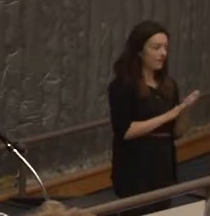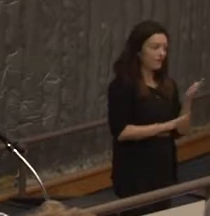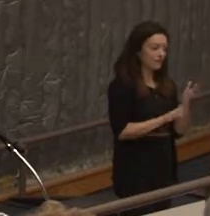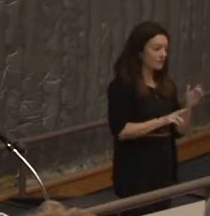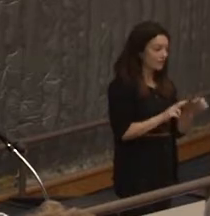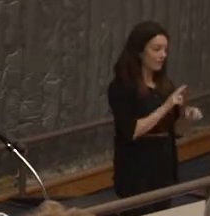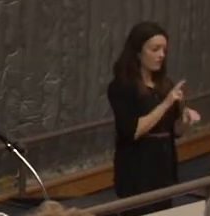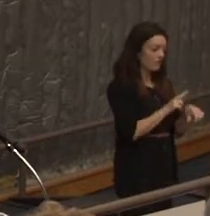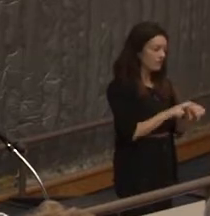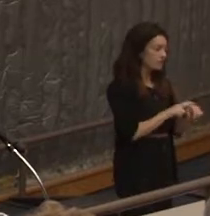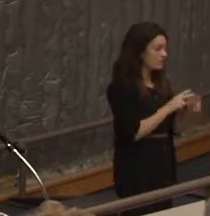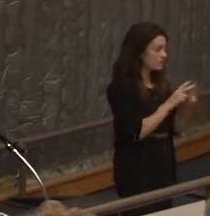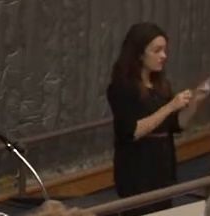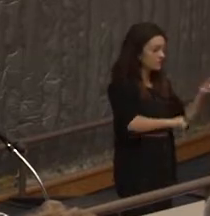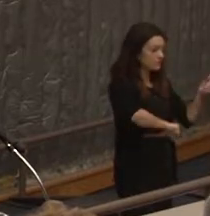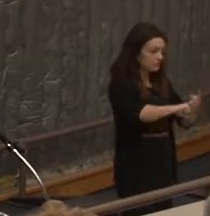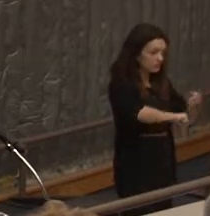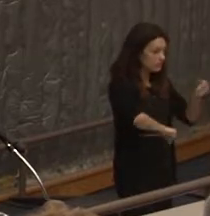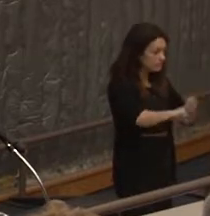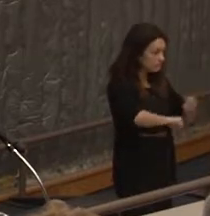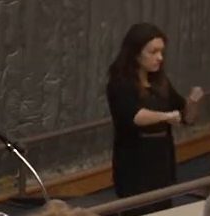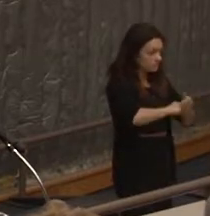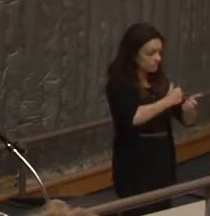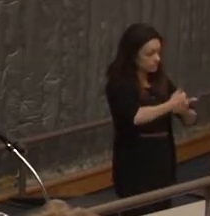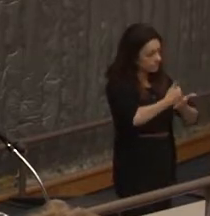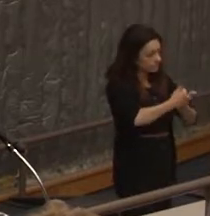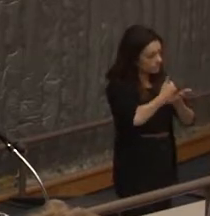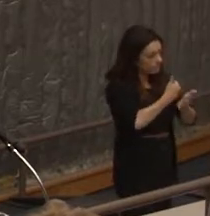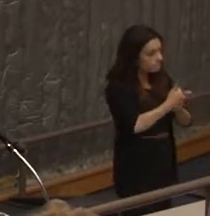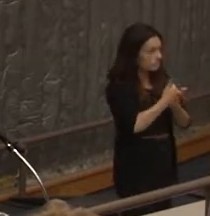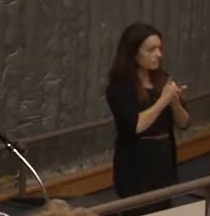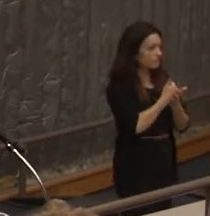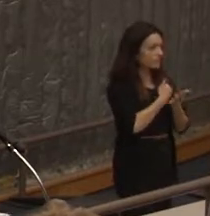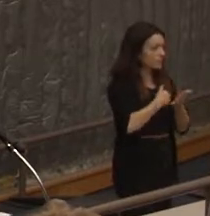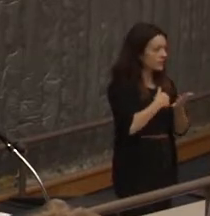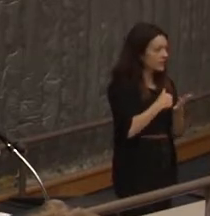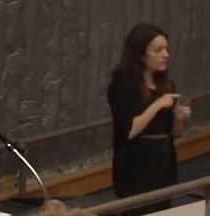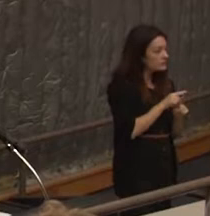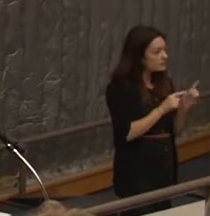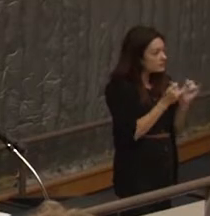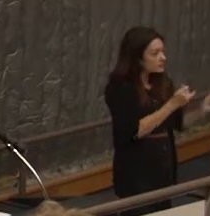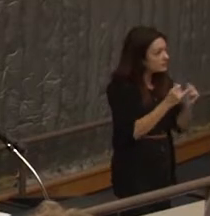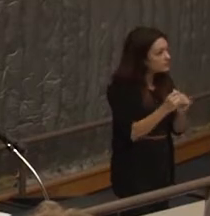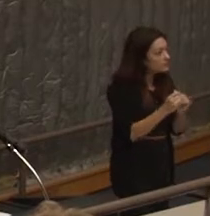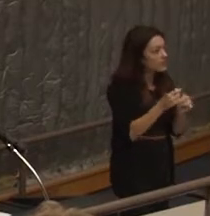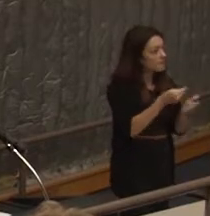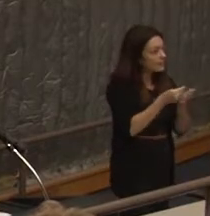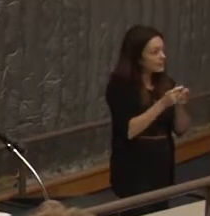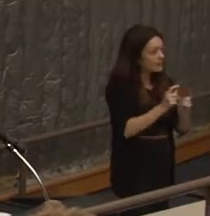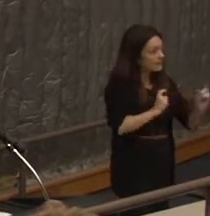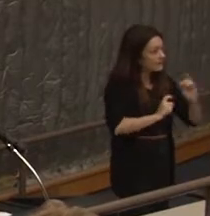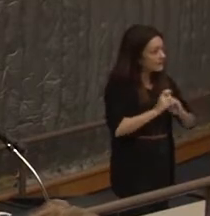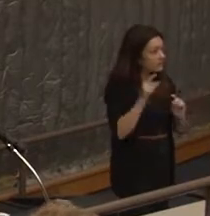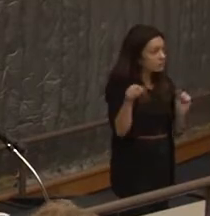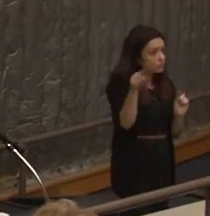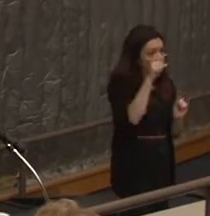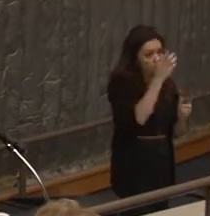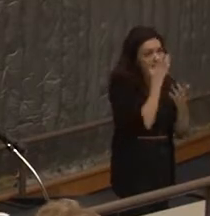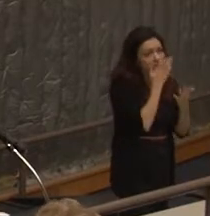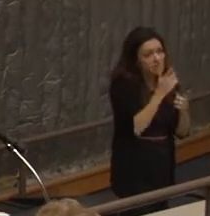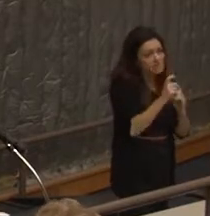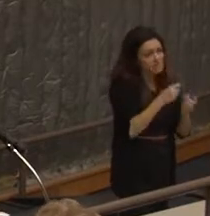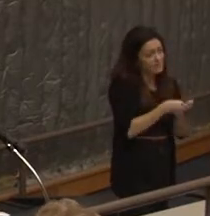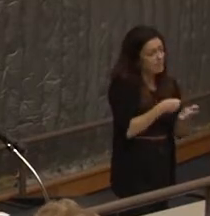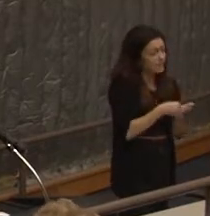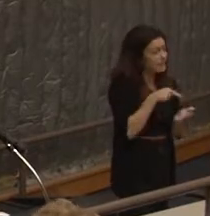very supportive of us, and we have individual contributions, and you've all contributed. Thank you very much.